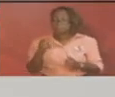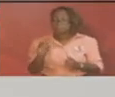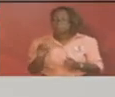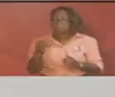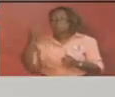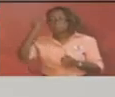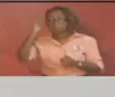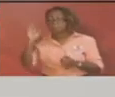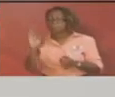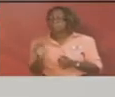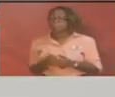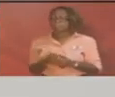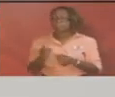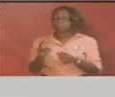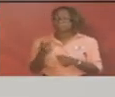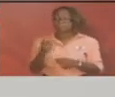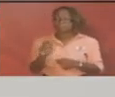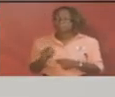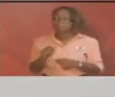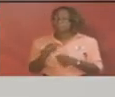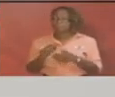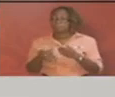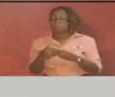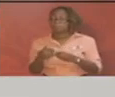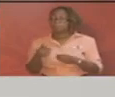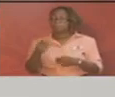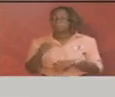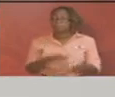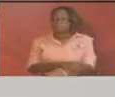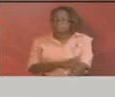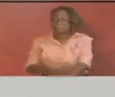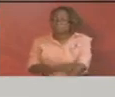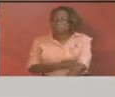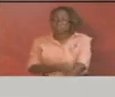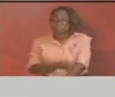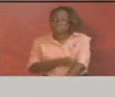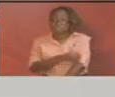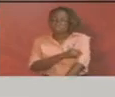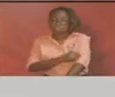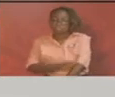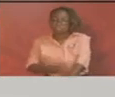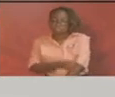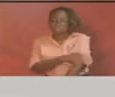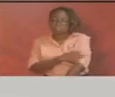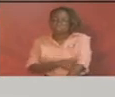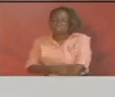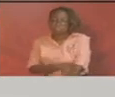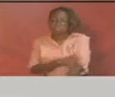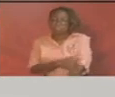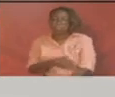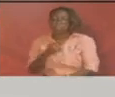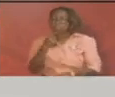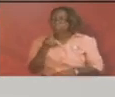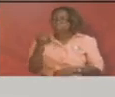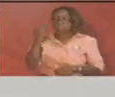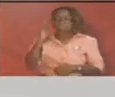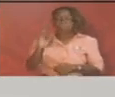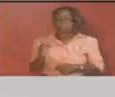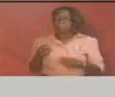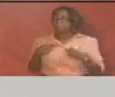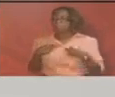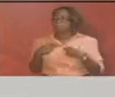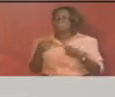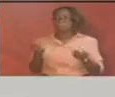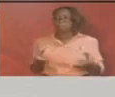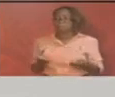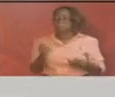would have heard us, I think, at previous press conferences speaking about COVID toes and COVID fingers, which is a sort of vasculitic lesion that